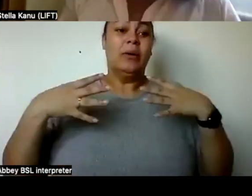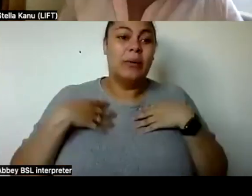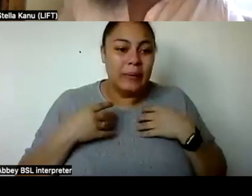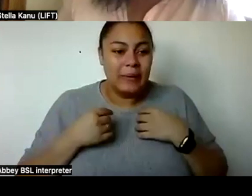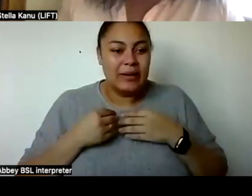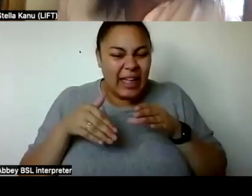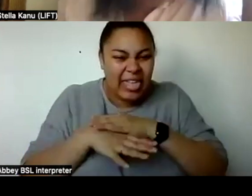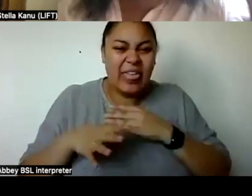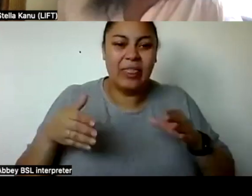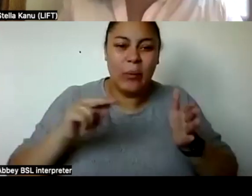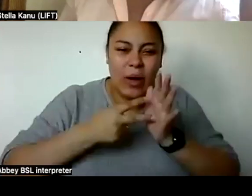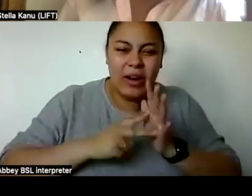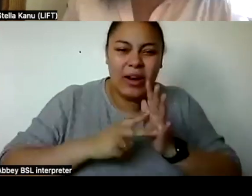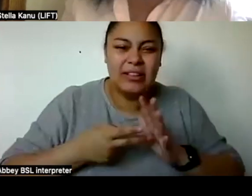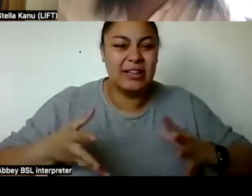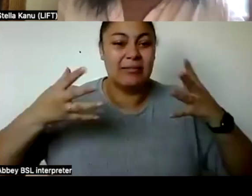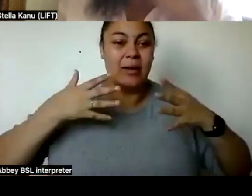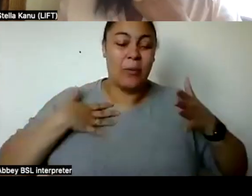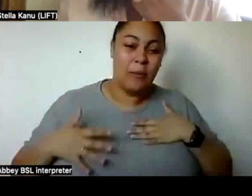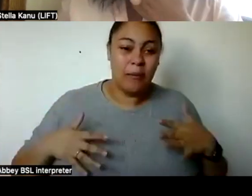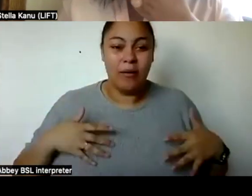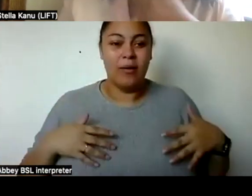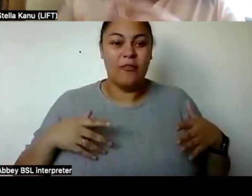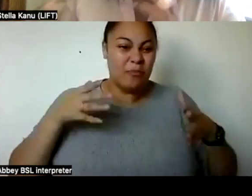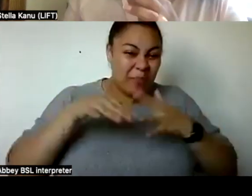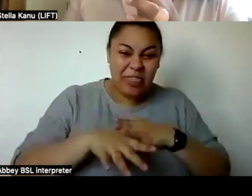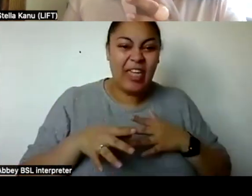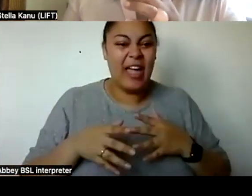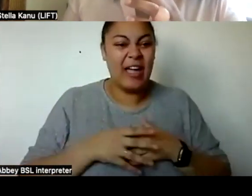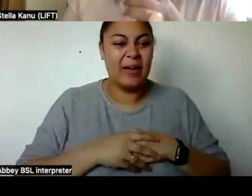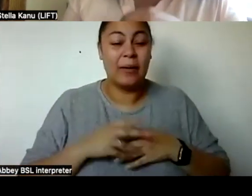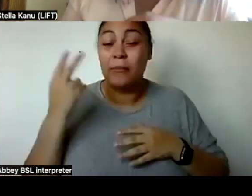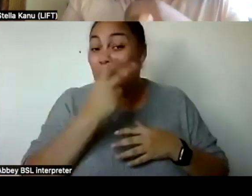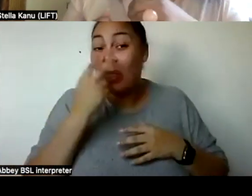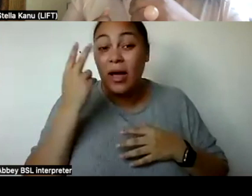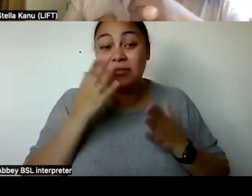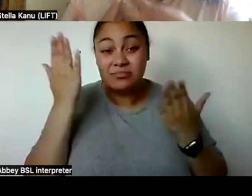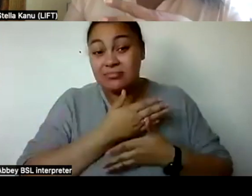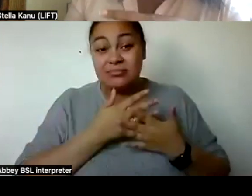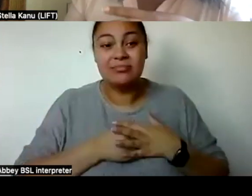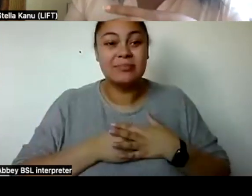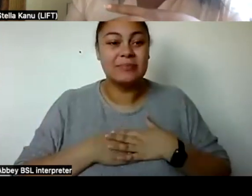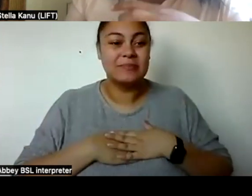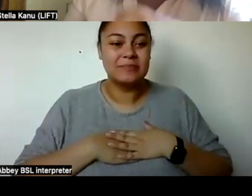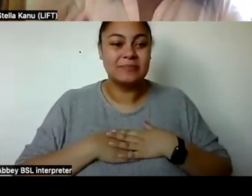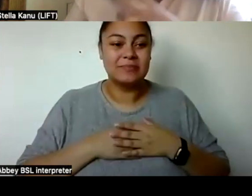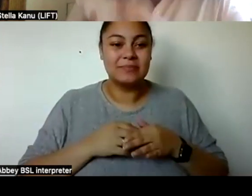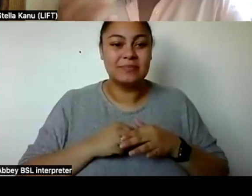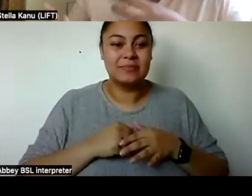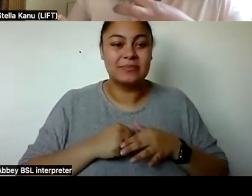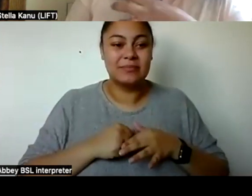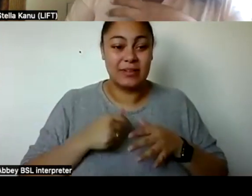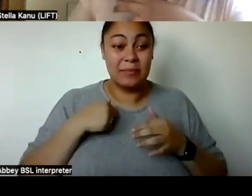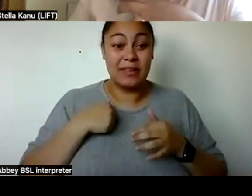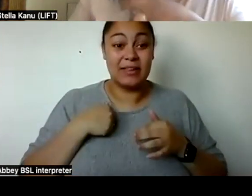organization, we're wearing the organization's clothes, we're walking in the organization path, and we miss little things. So for me, it's really important that as part of